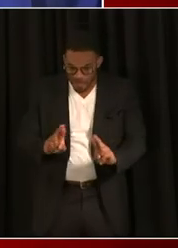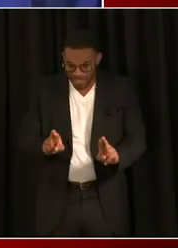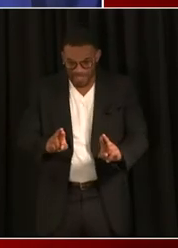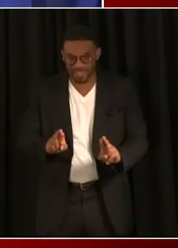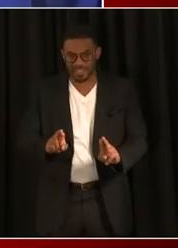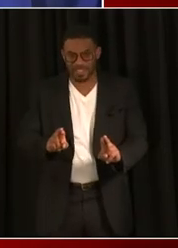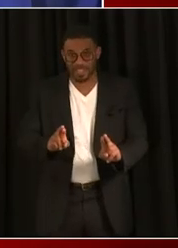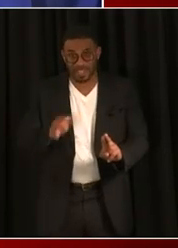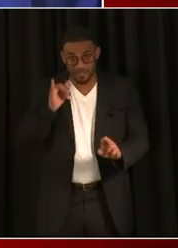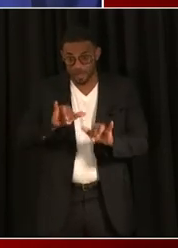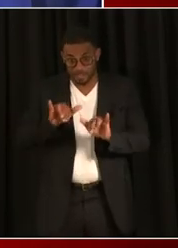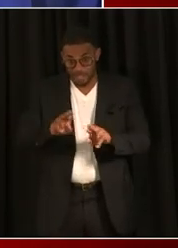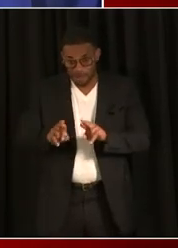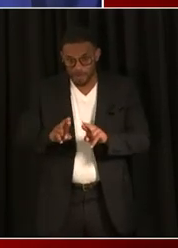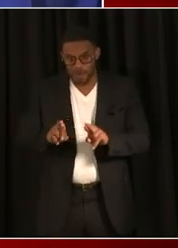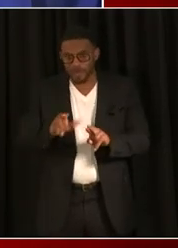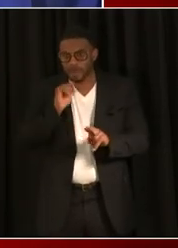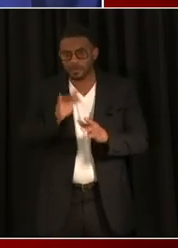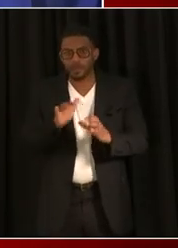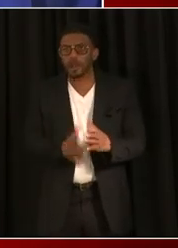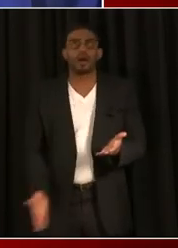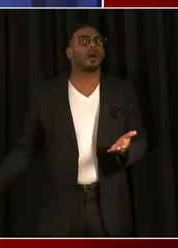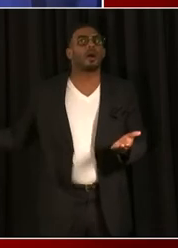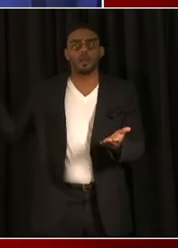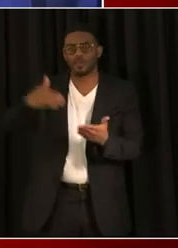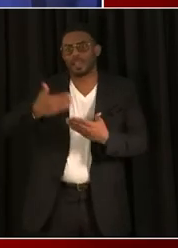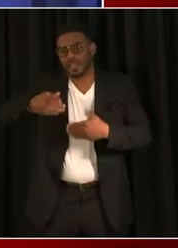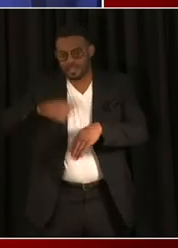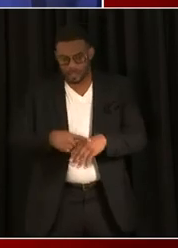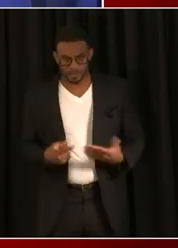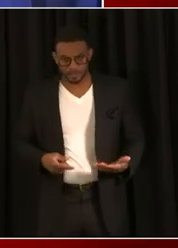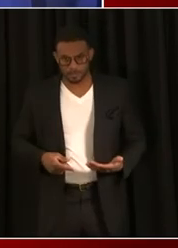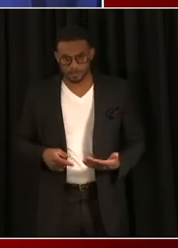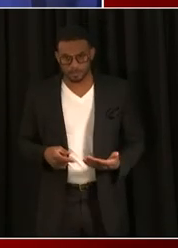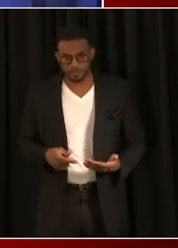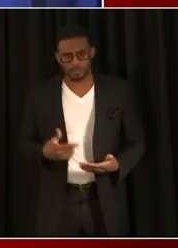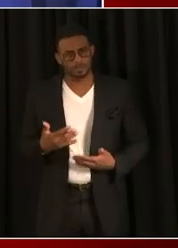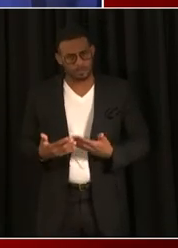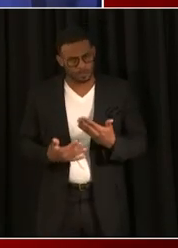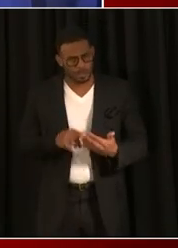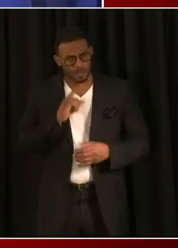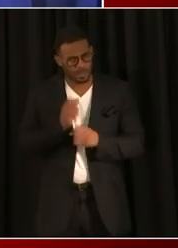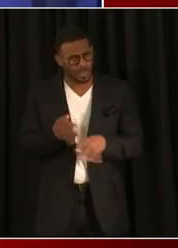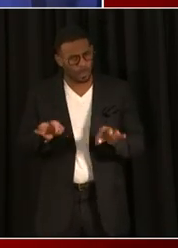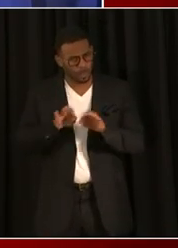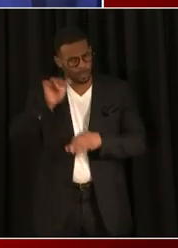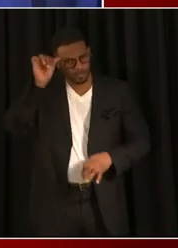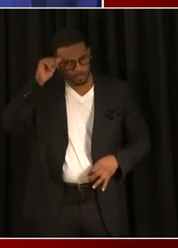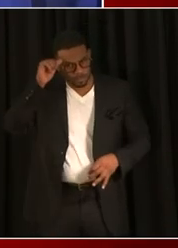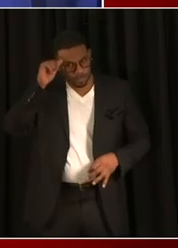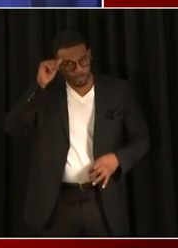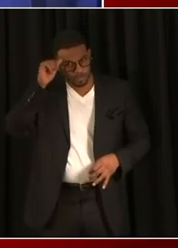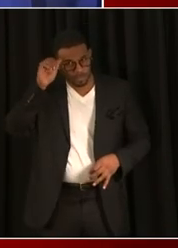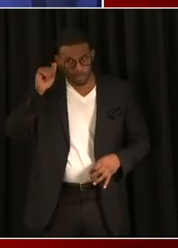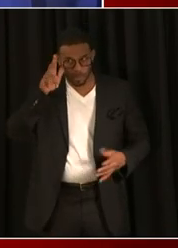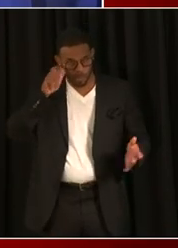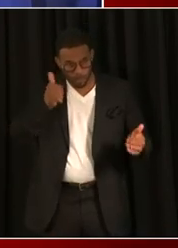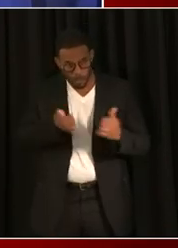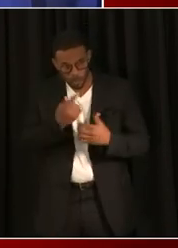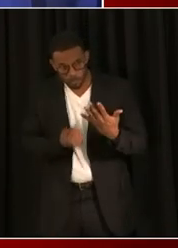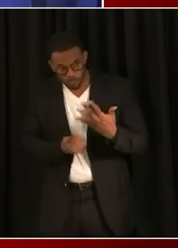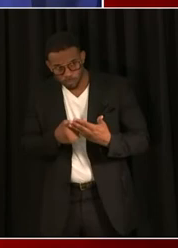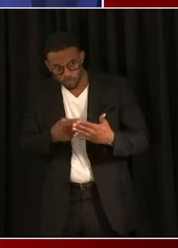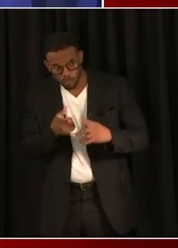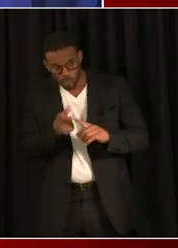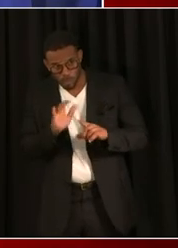it ready. So if you stay ready, you do not have to get ready. And I think that's really, really important. And I think that's what I